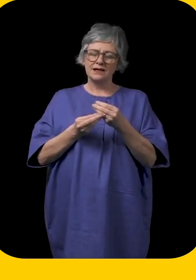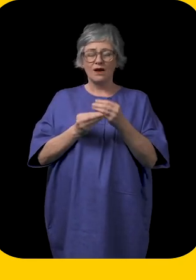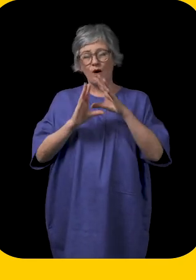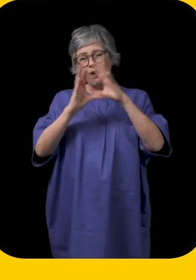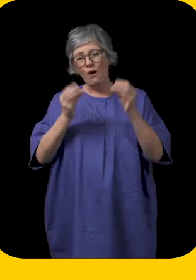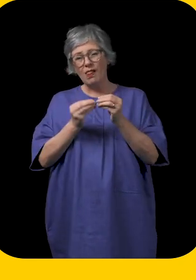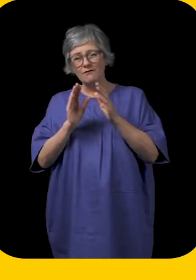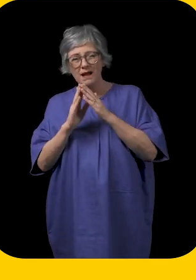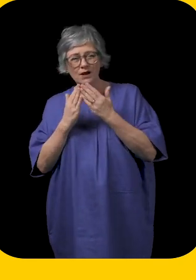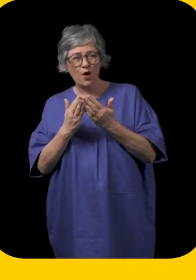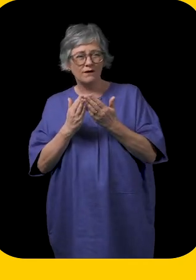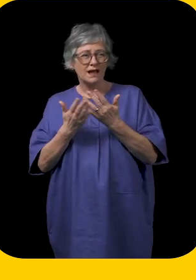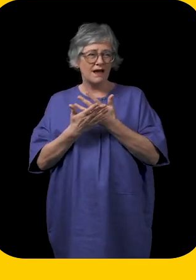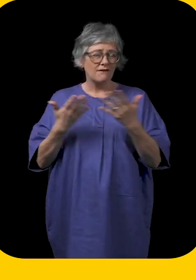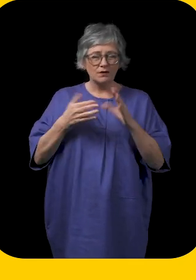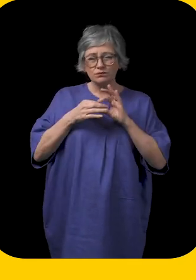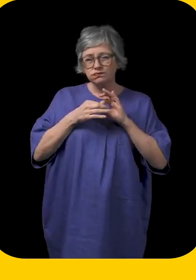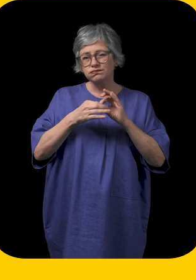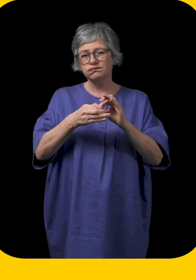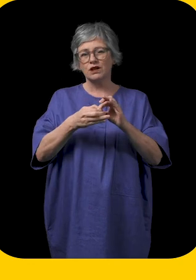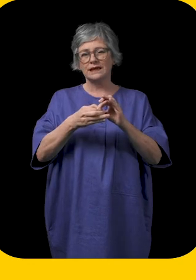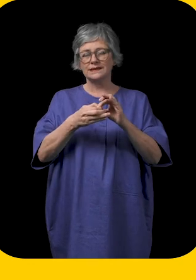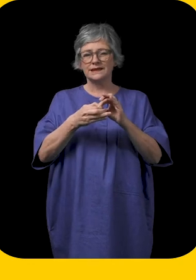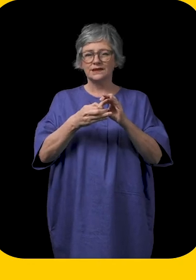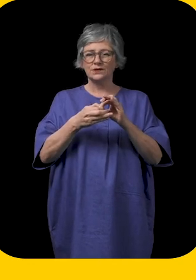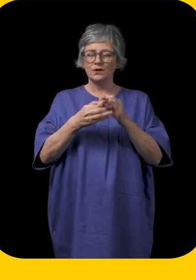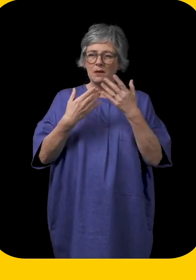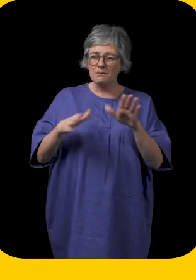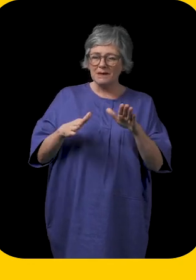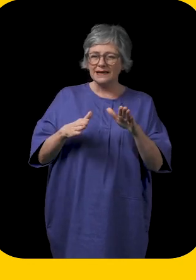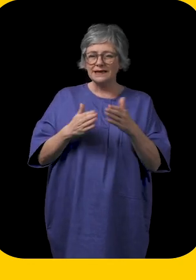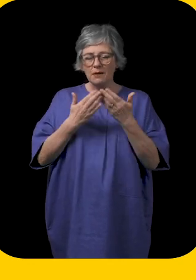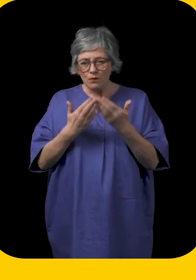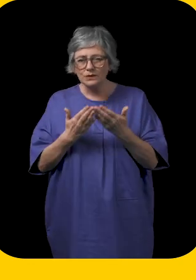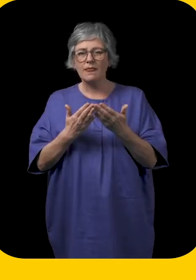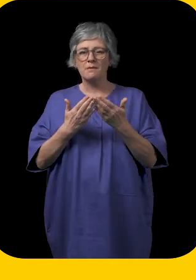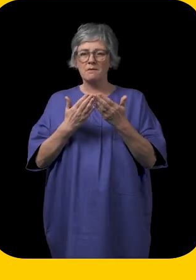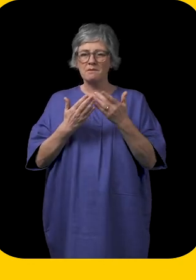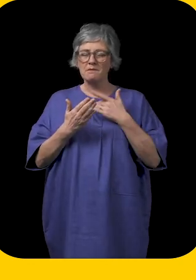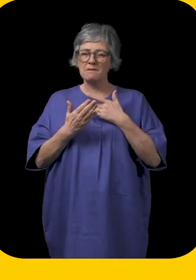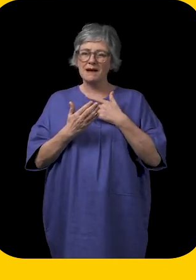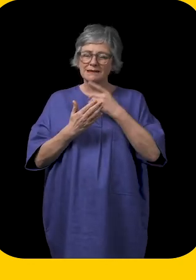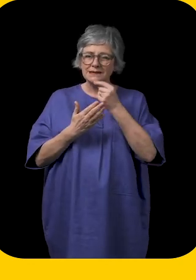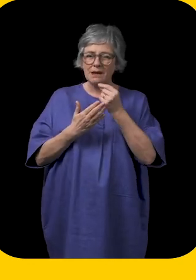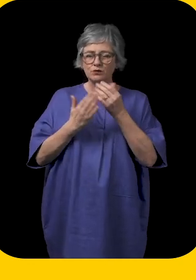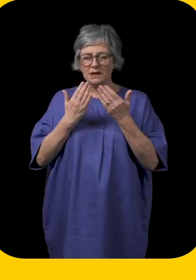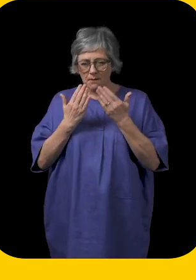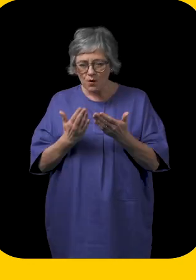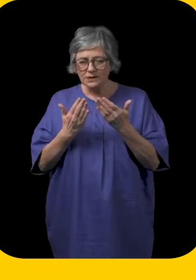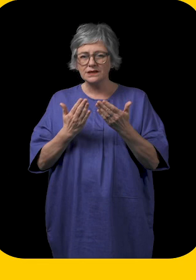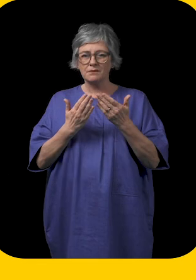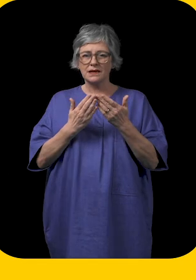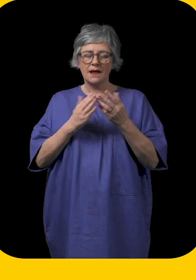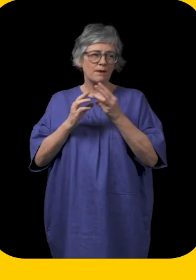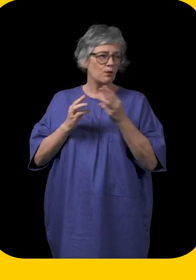All of my novels are very much related to being Muslim, and especially to being Muslim in